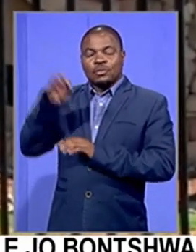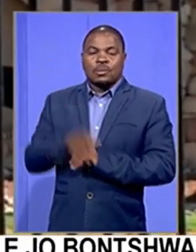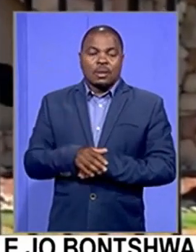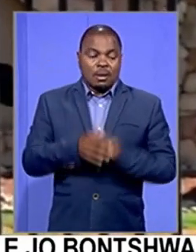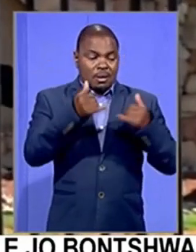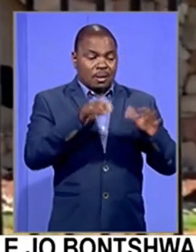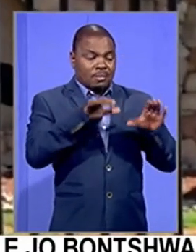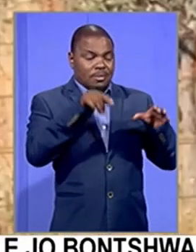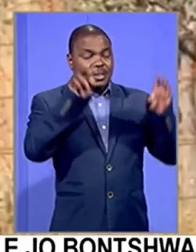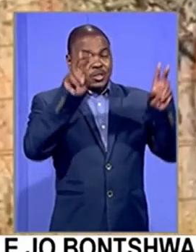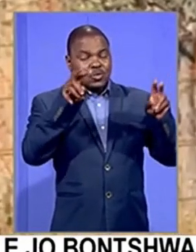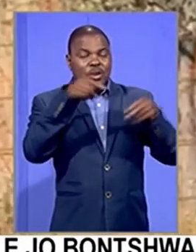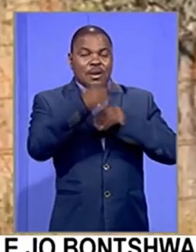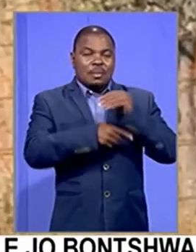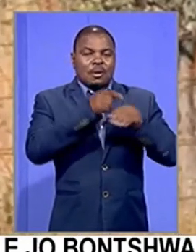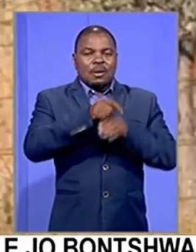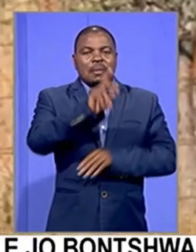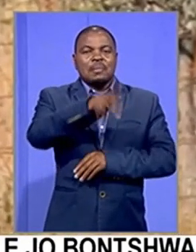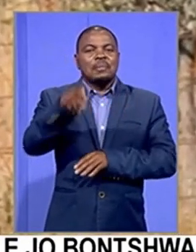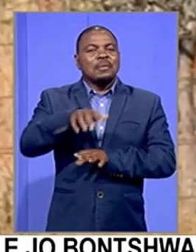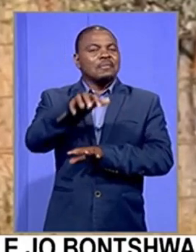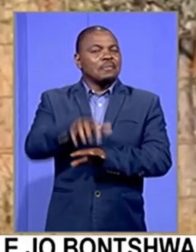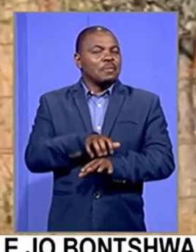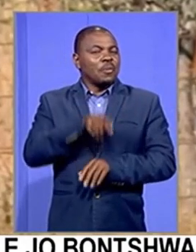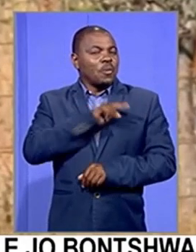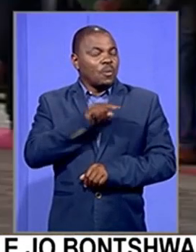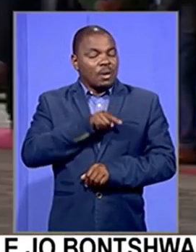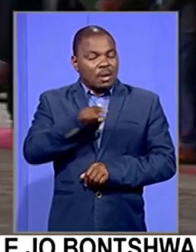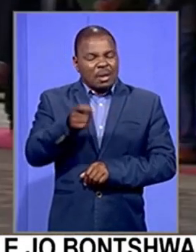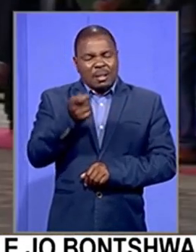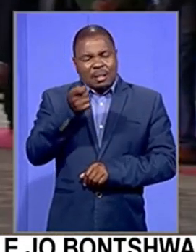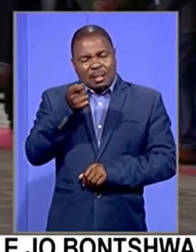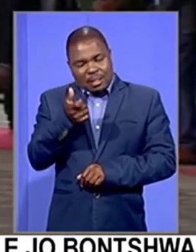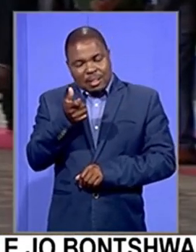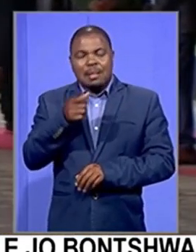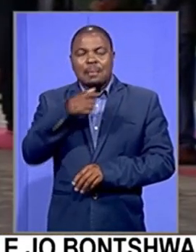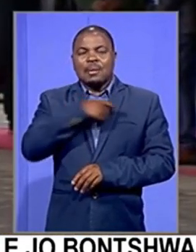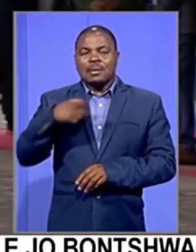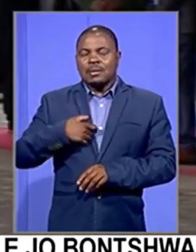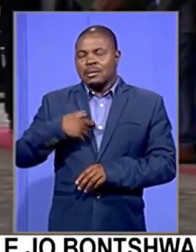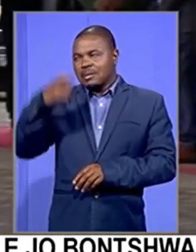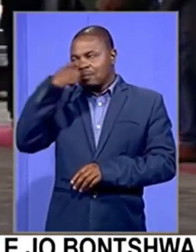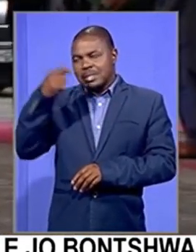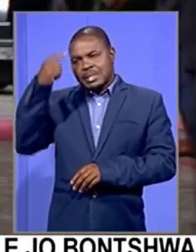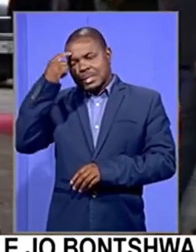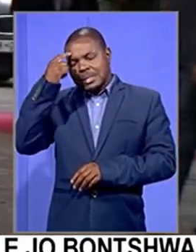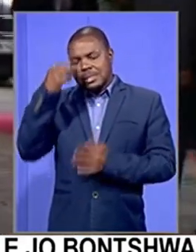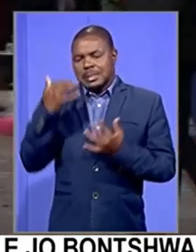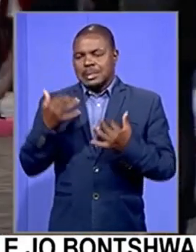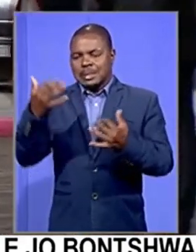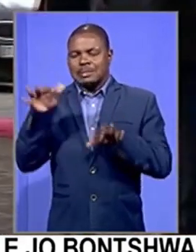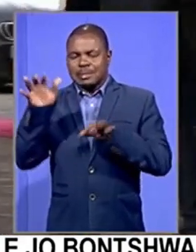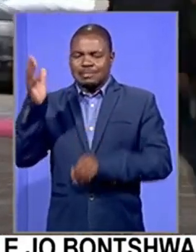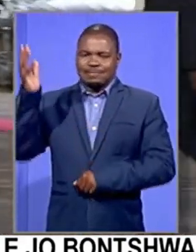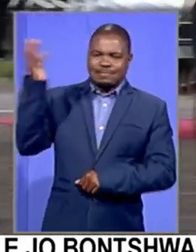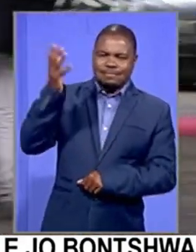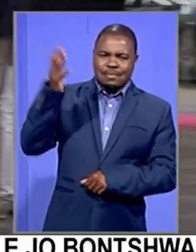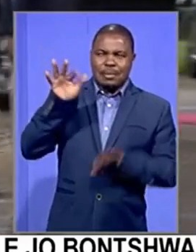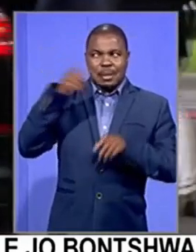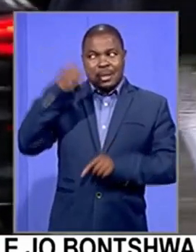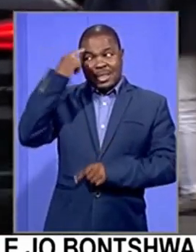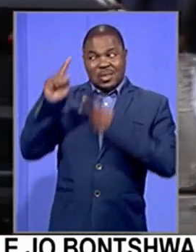lebane le kgang e dipuopuo ya phalaphala eo e batlileng e pateletsa Presidente Seno Ramaphosa go bua le baagi mo go seo go dumelwang e ne e